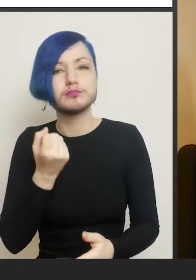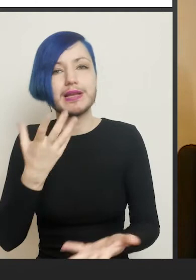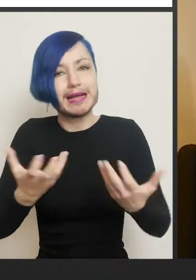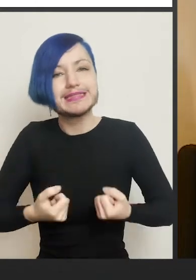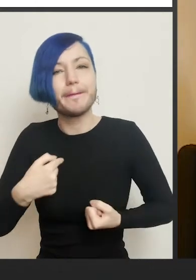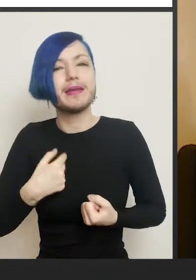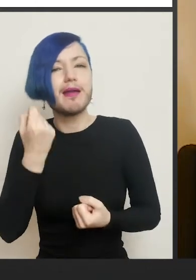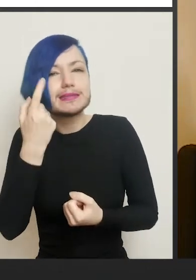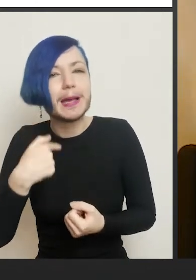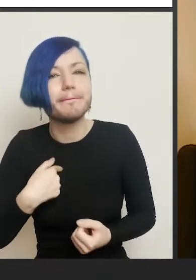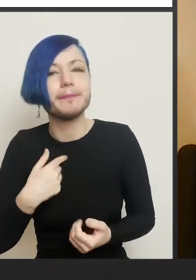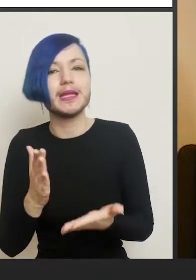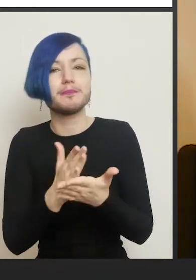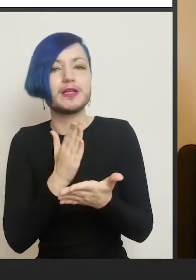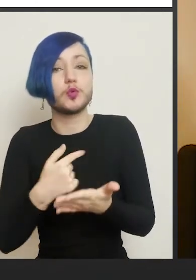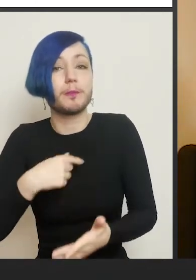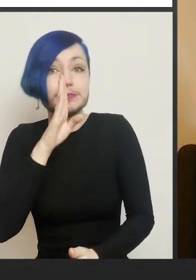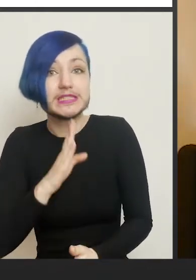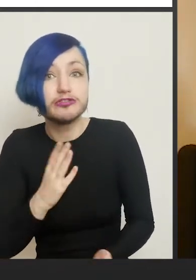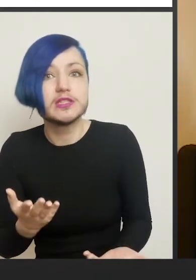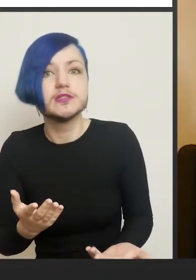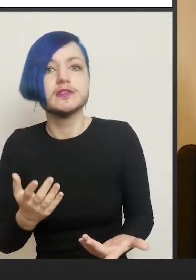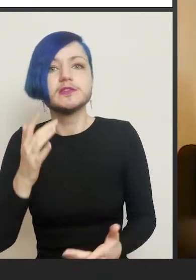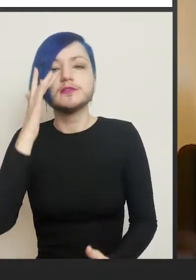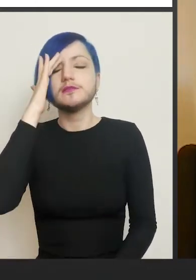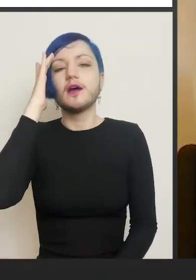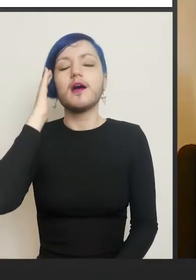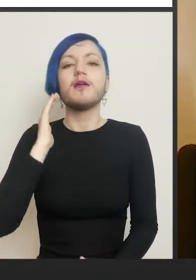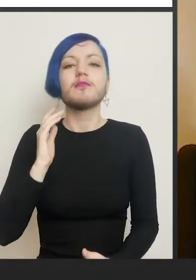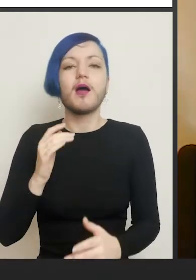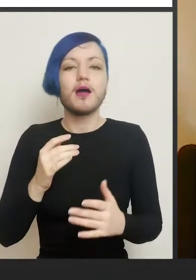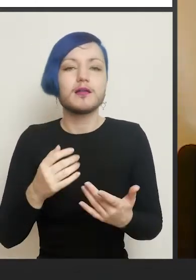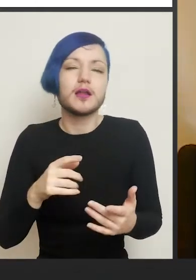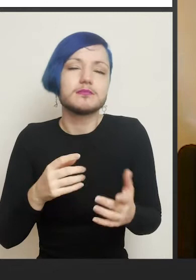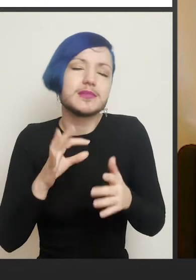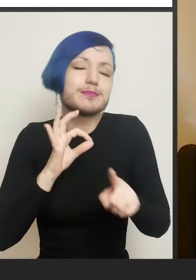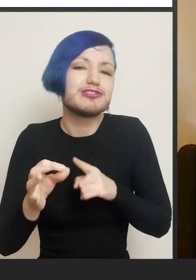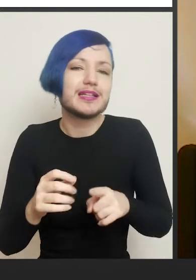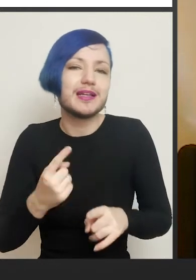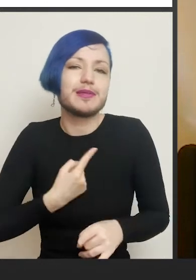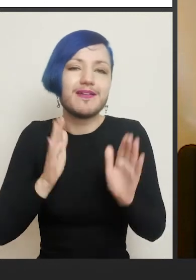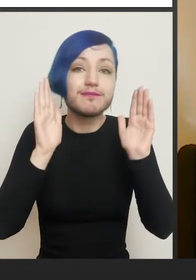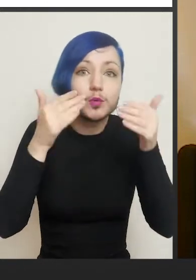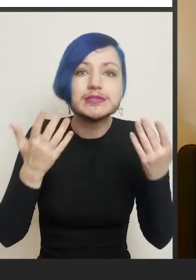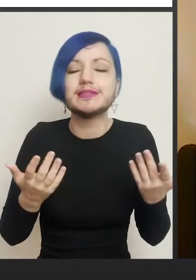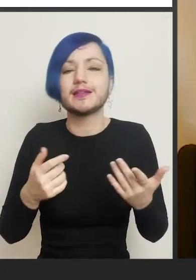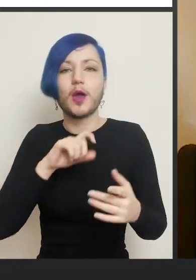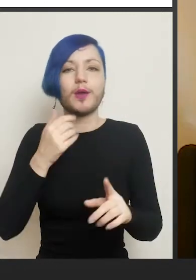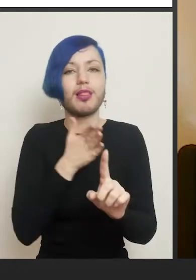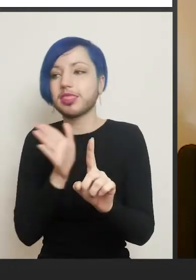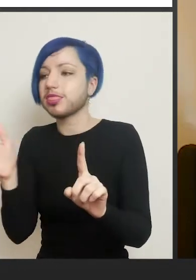autistic and sometimes talk a lot, and sometimes I go off on one, just a bit like that, and I lose my train of thought and so on. What were you saying?